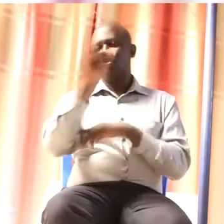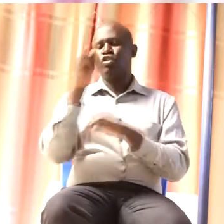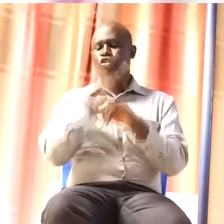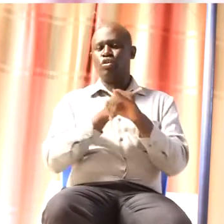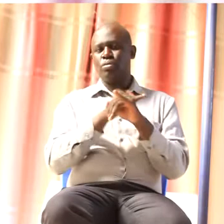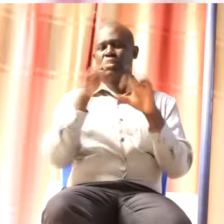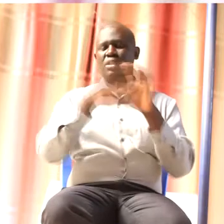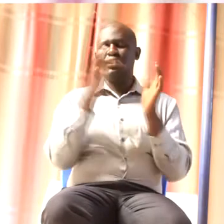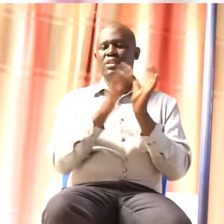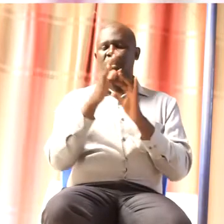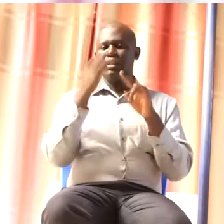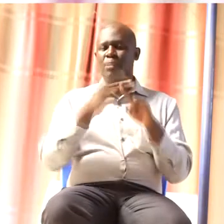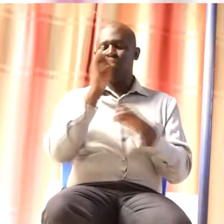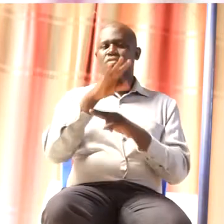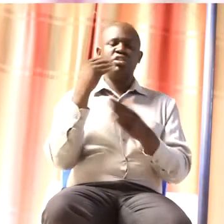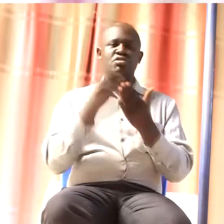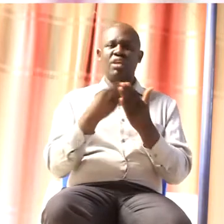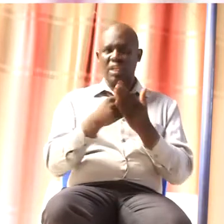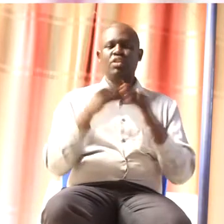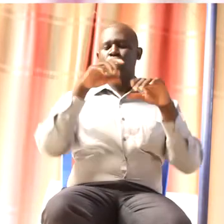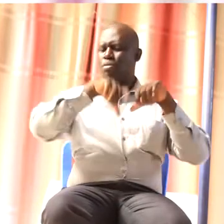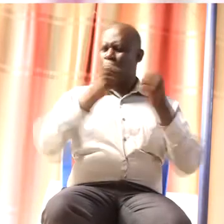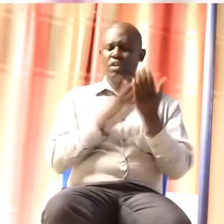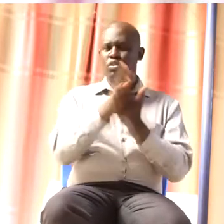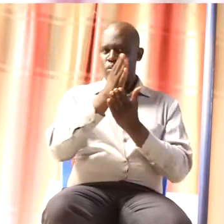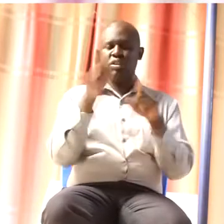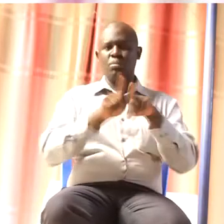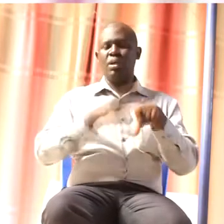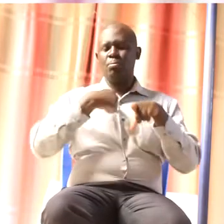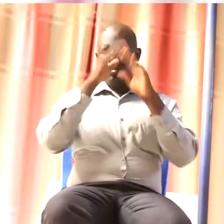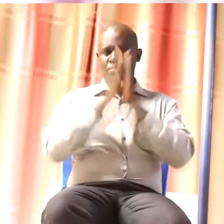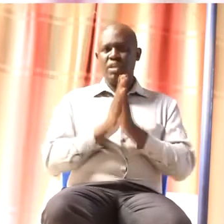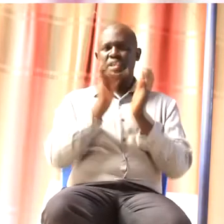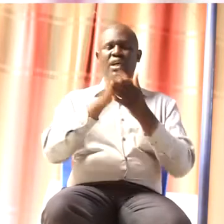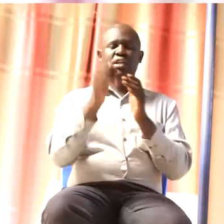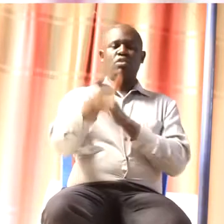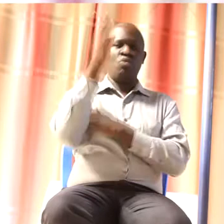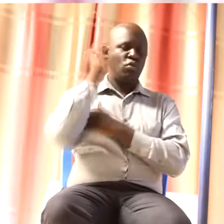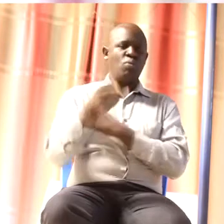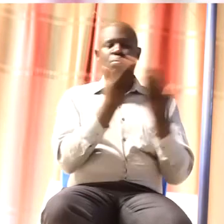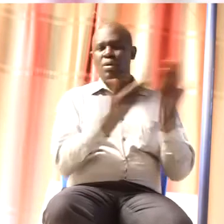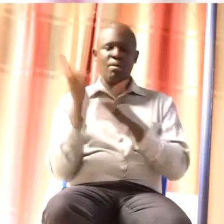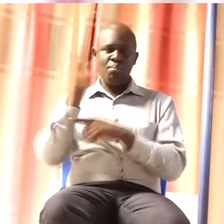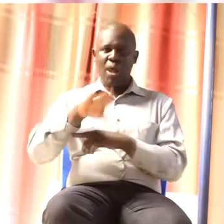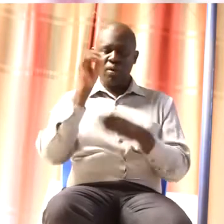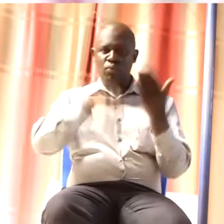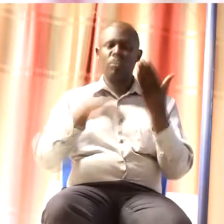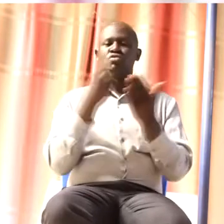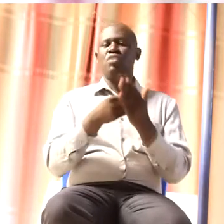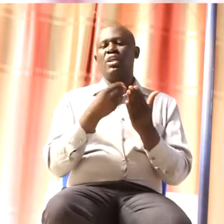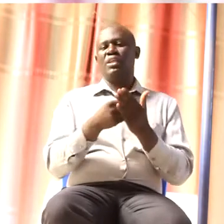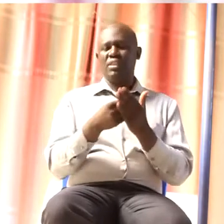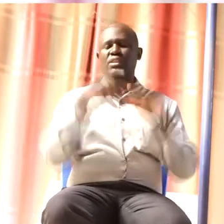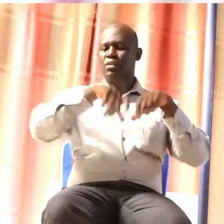is financial breakthrough, I pray that God will restore the finances, amen, that you will get the